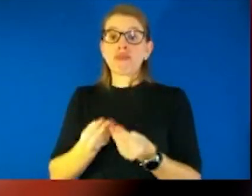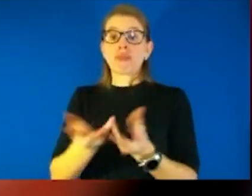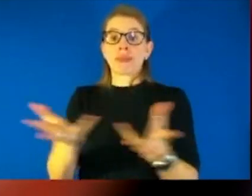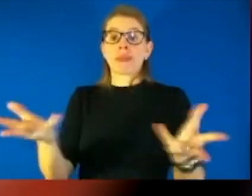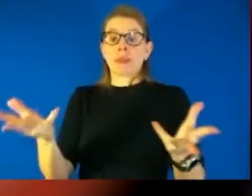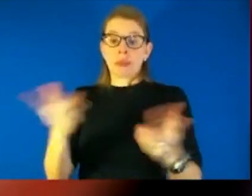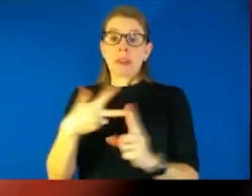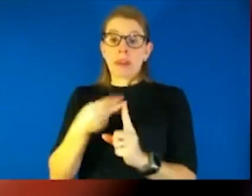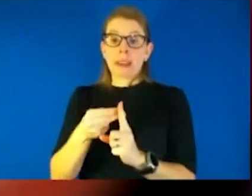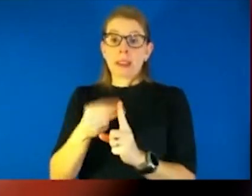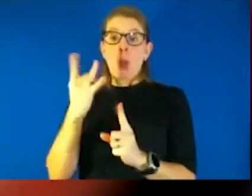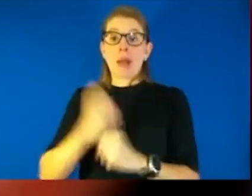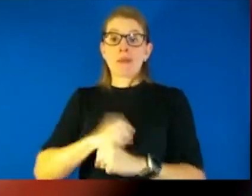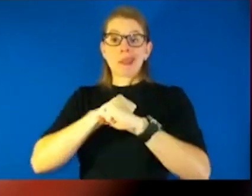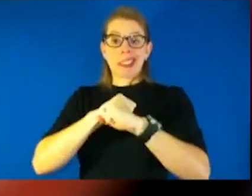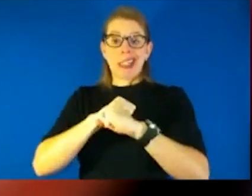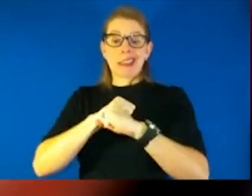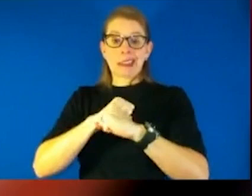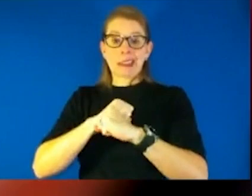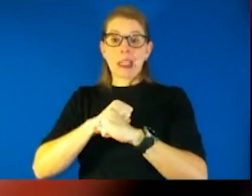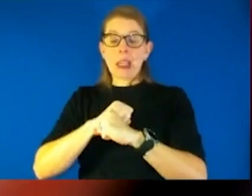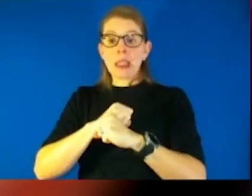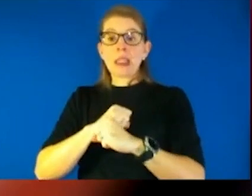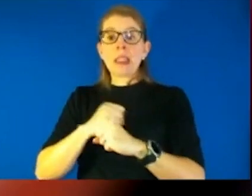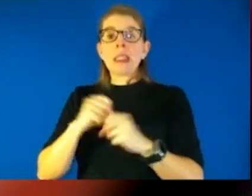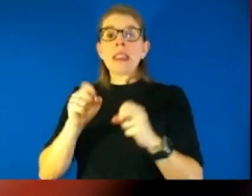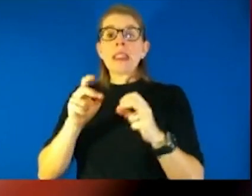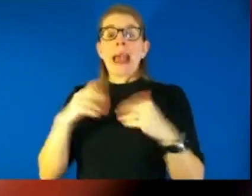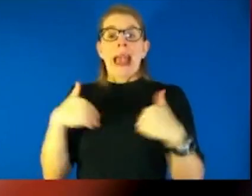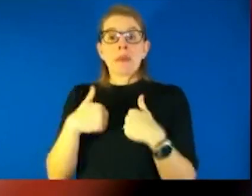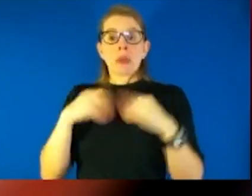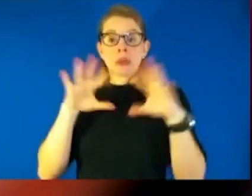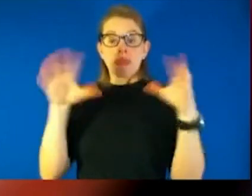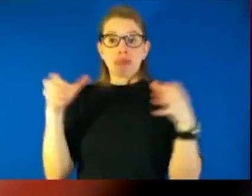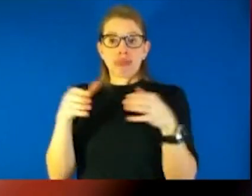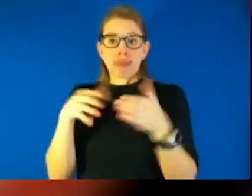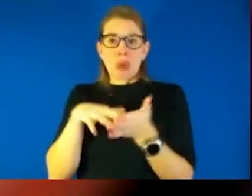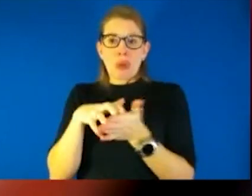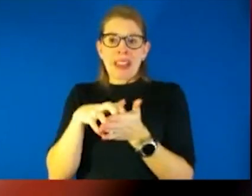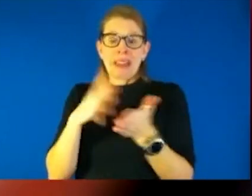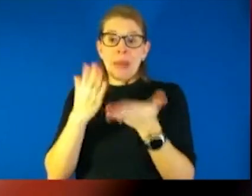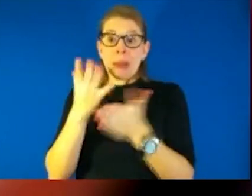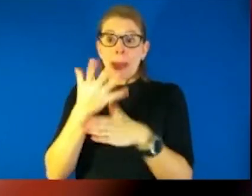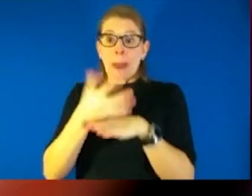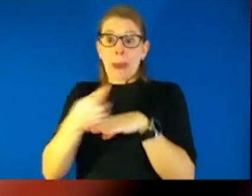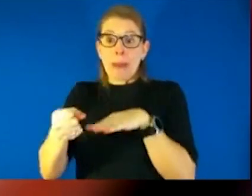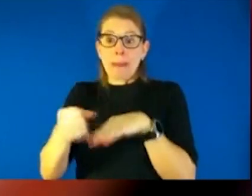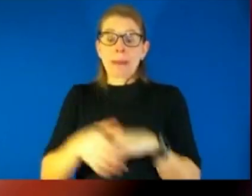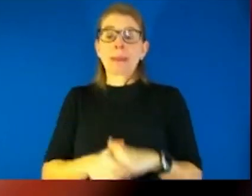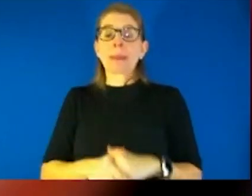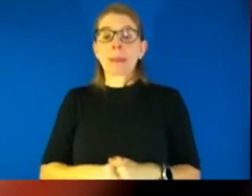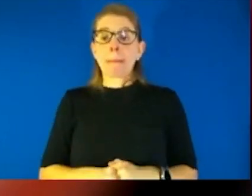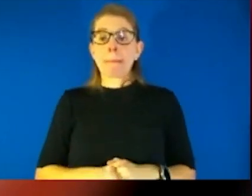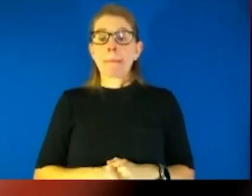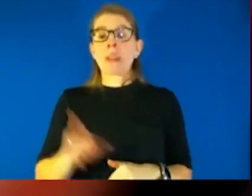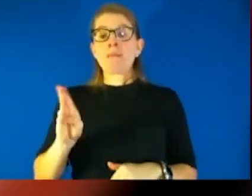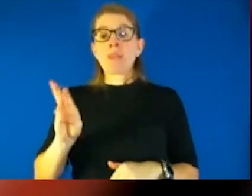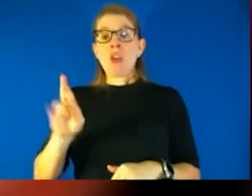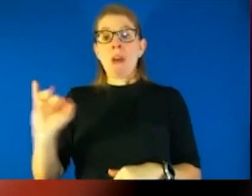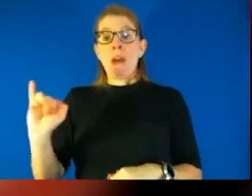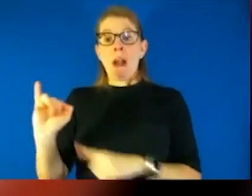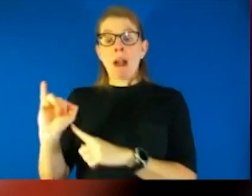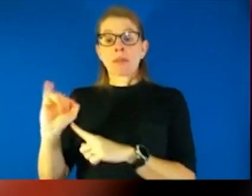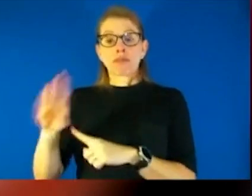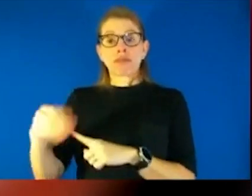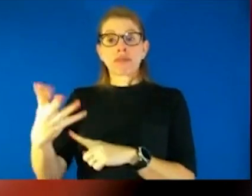protect endangered species. And Kansas State and my group and the BRI has